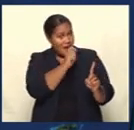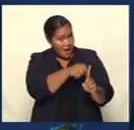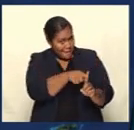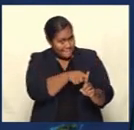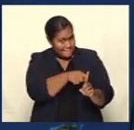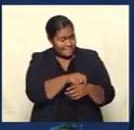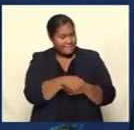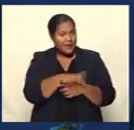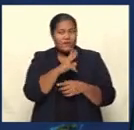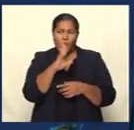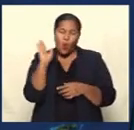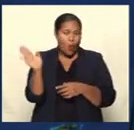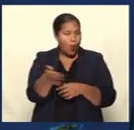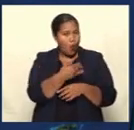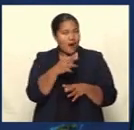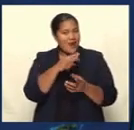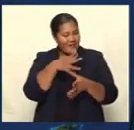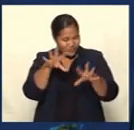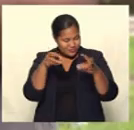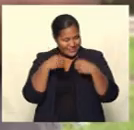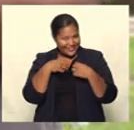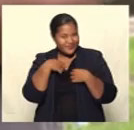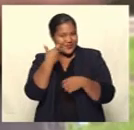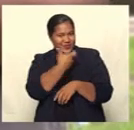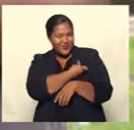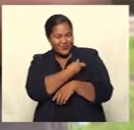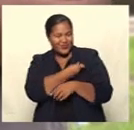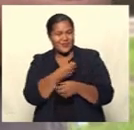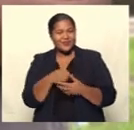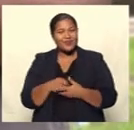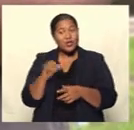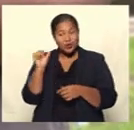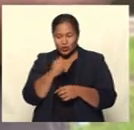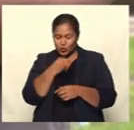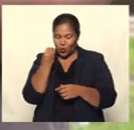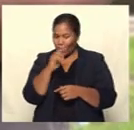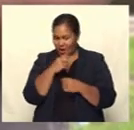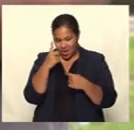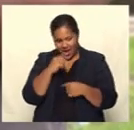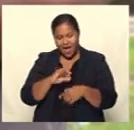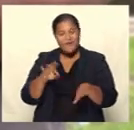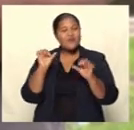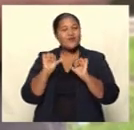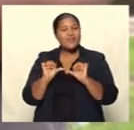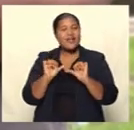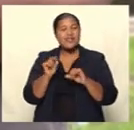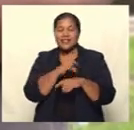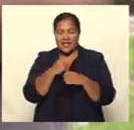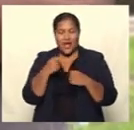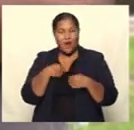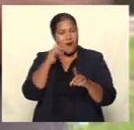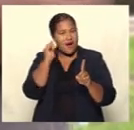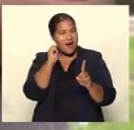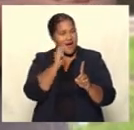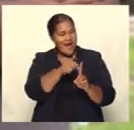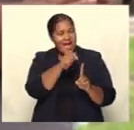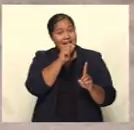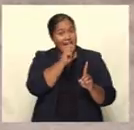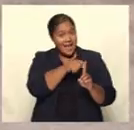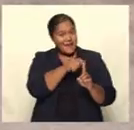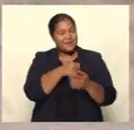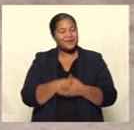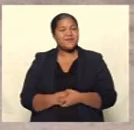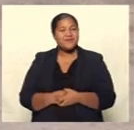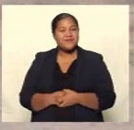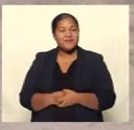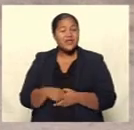all Fijians, all personnel in Fiji to be protected. That's the ultimate aim of this whole vaccination drive that we're doing.